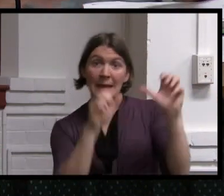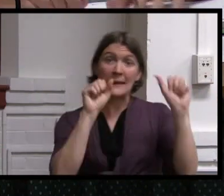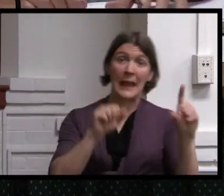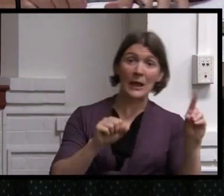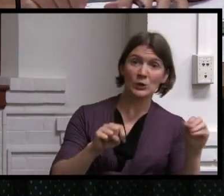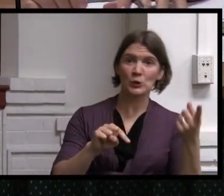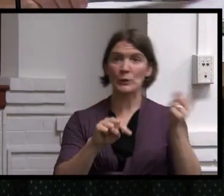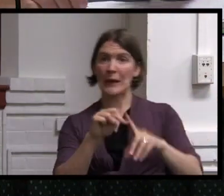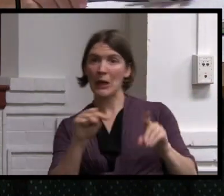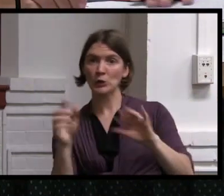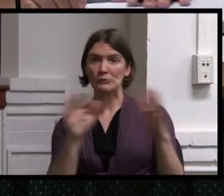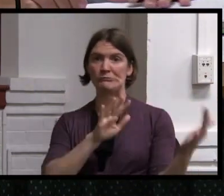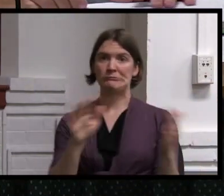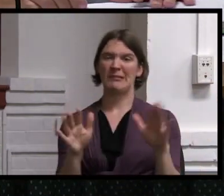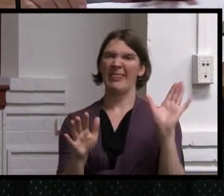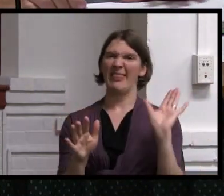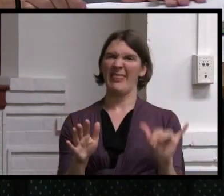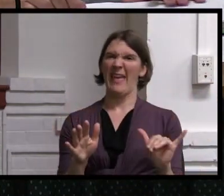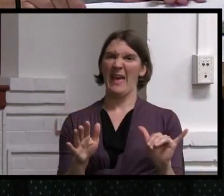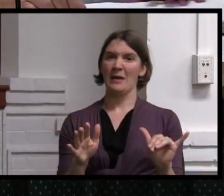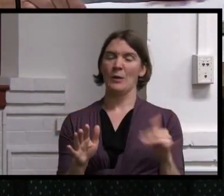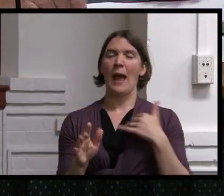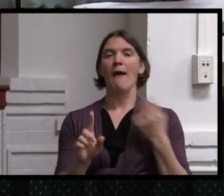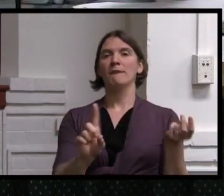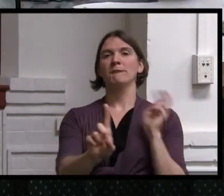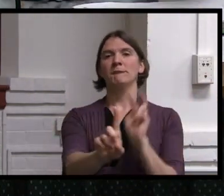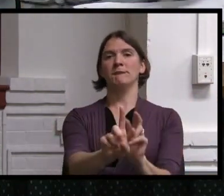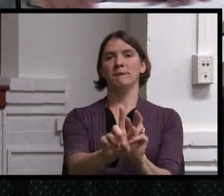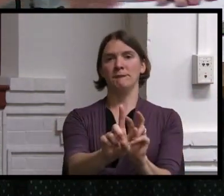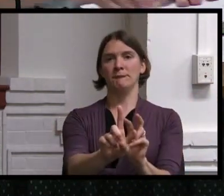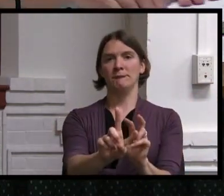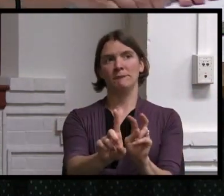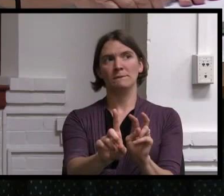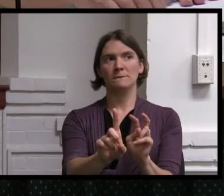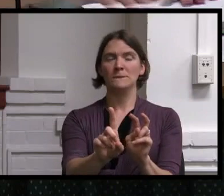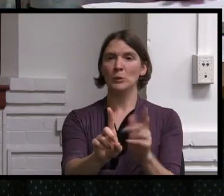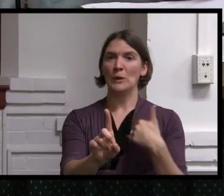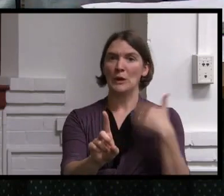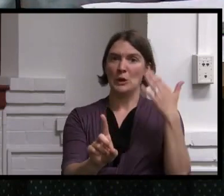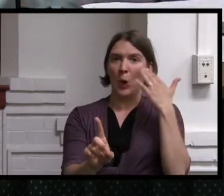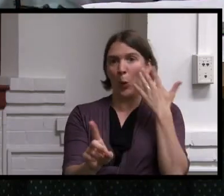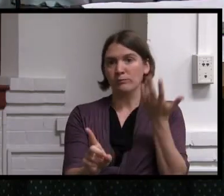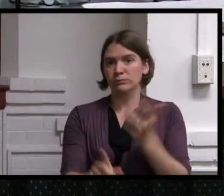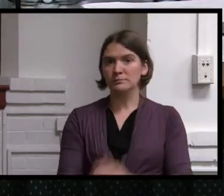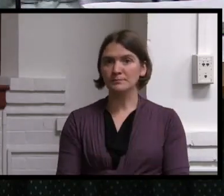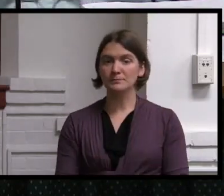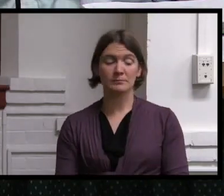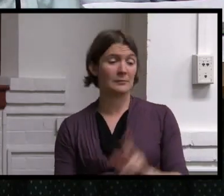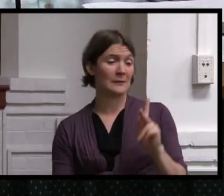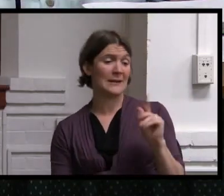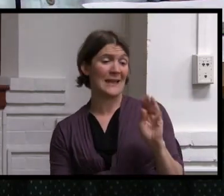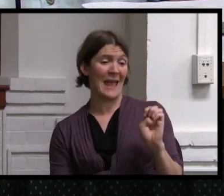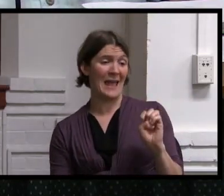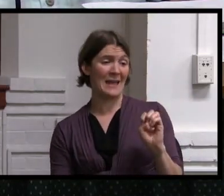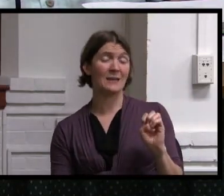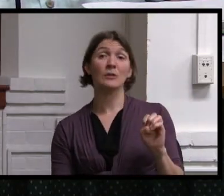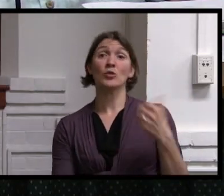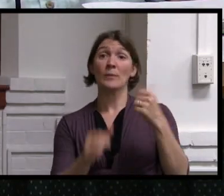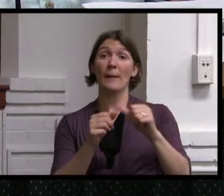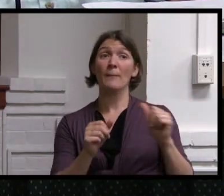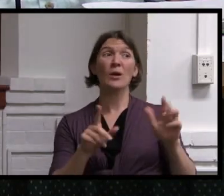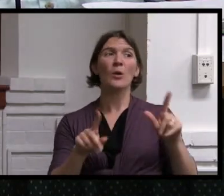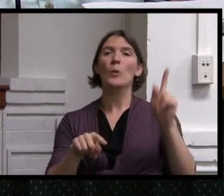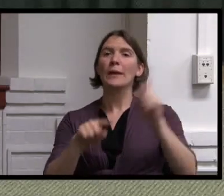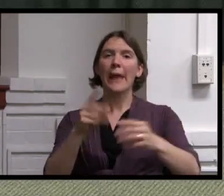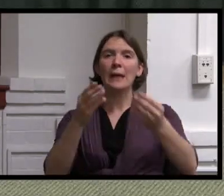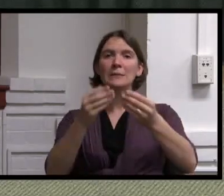and what are, you know, just to have a, you know, a ballpark or a something to go by. Yeah, and I think it's important that we all remember that we're not going